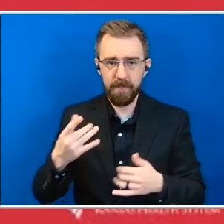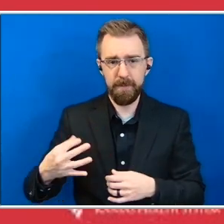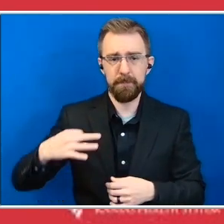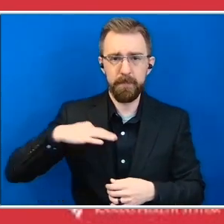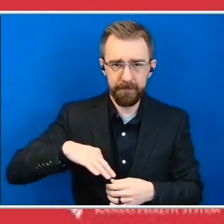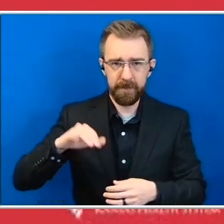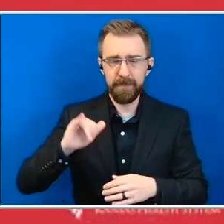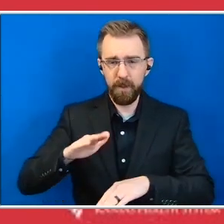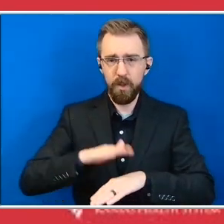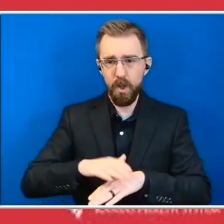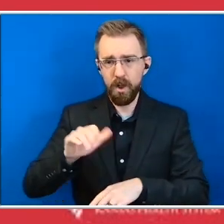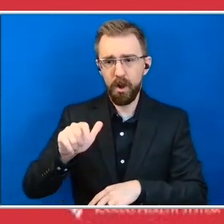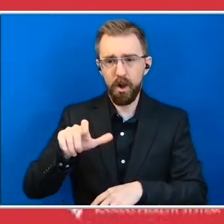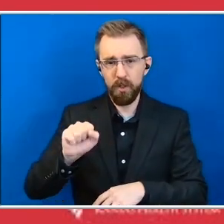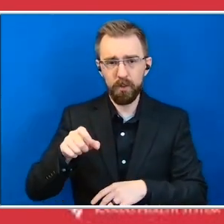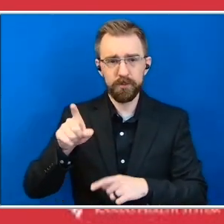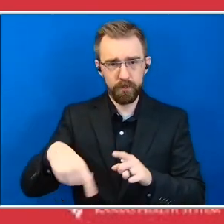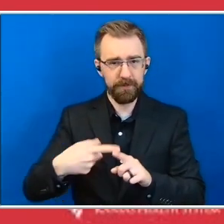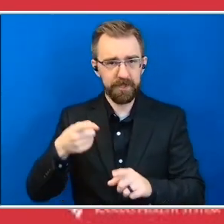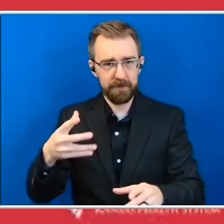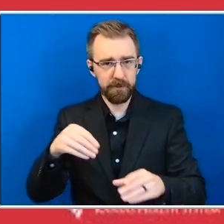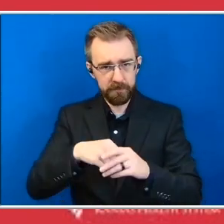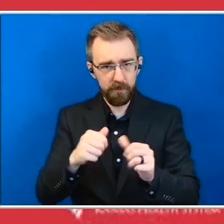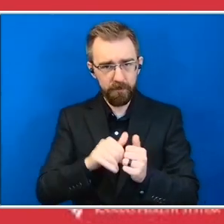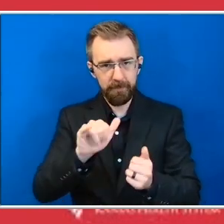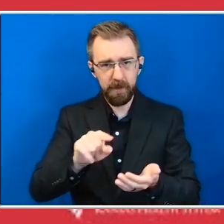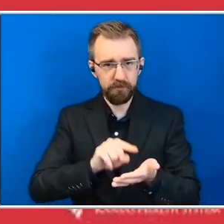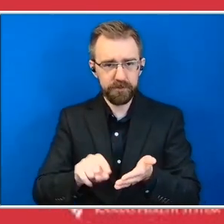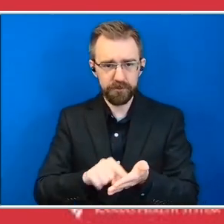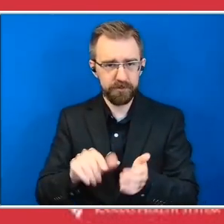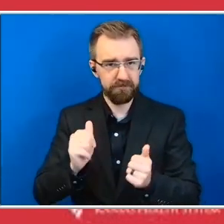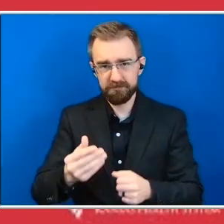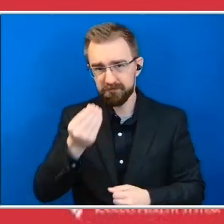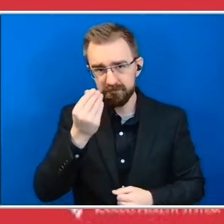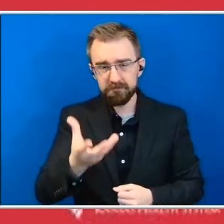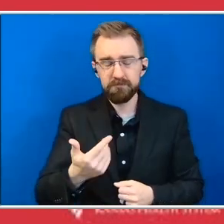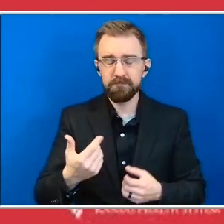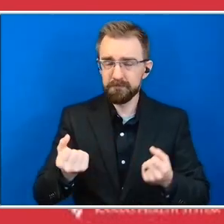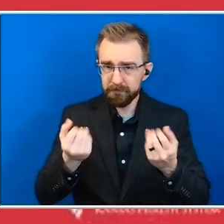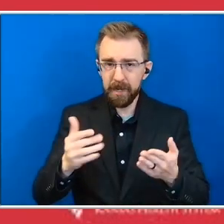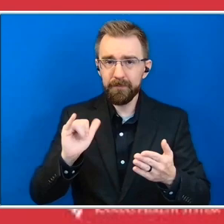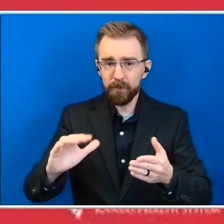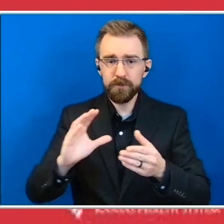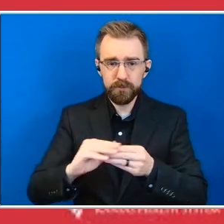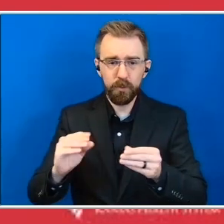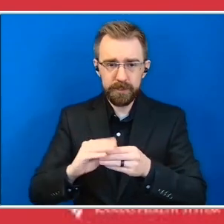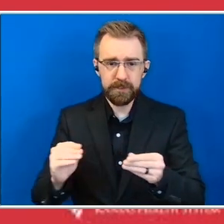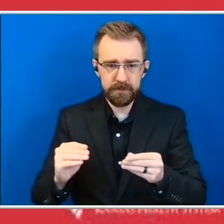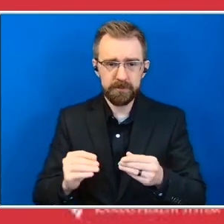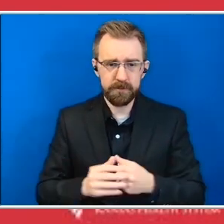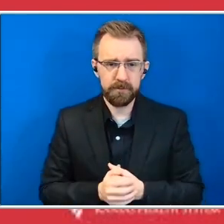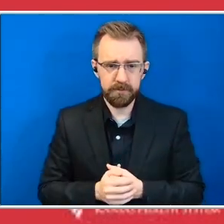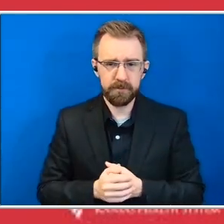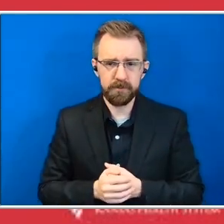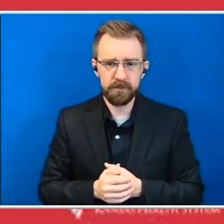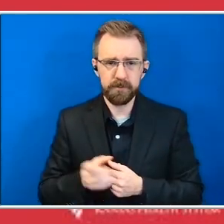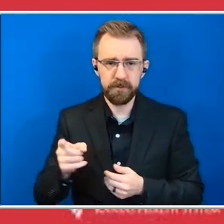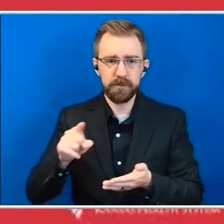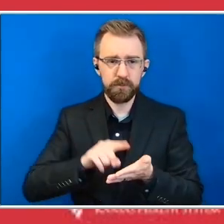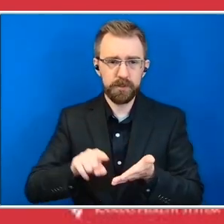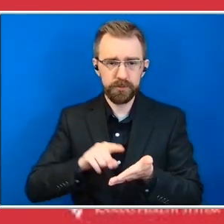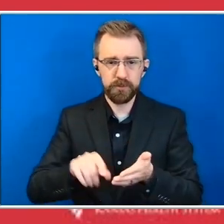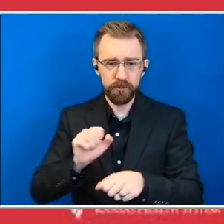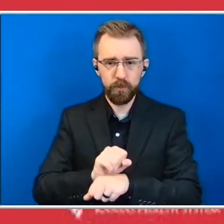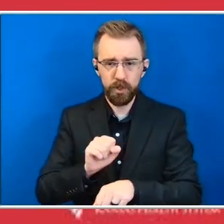on Carlos by participating in that research. And I can tell you I've many of those stories in research where it